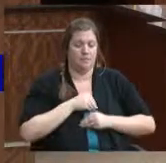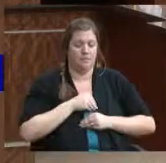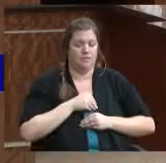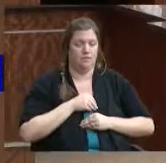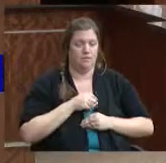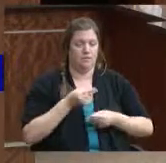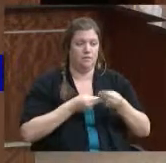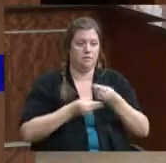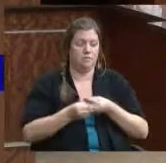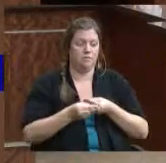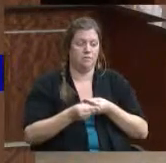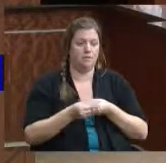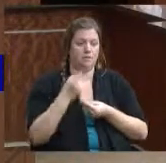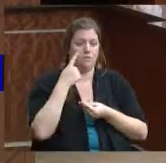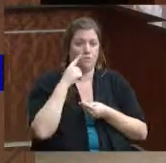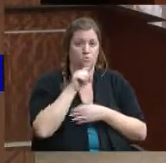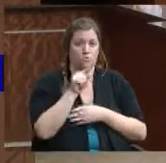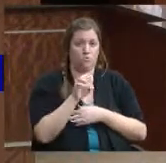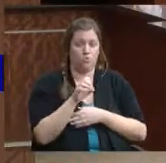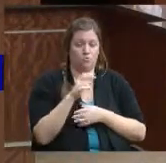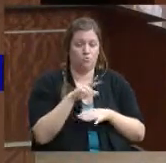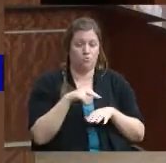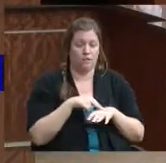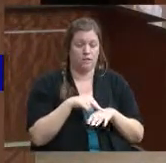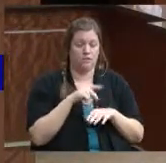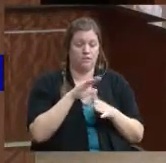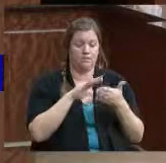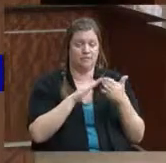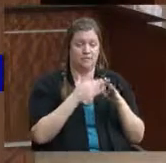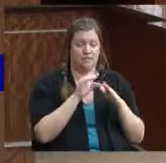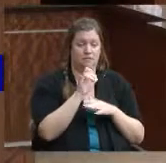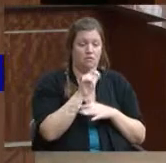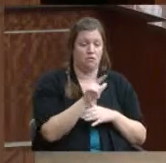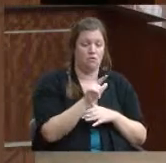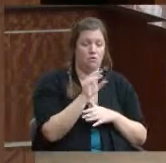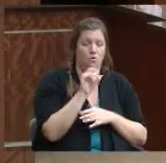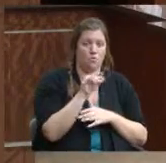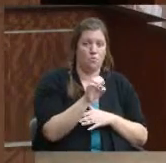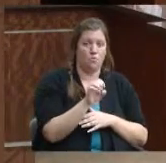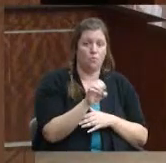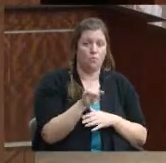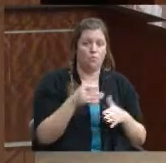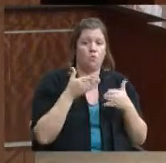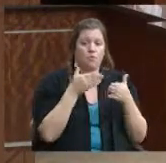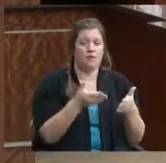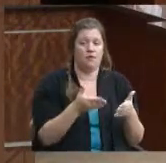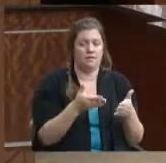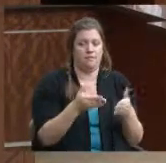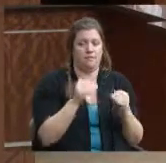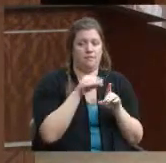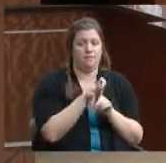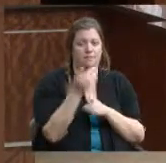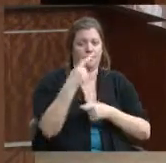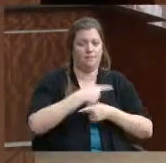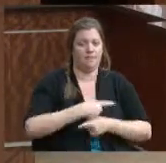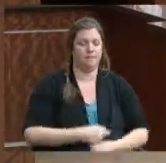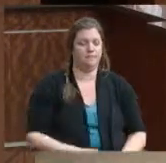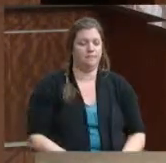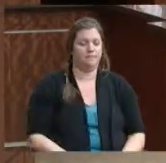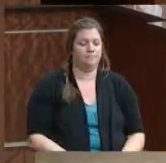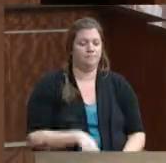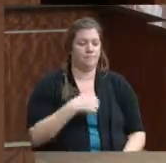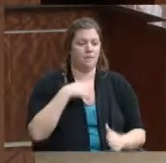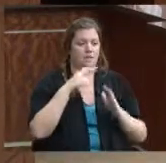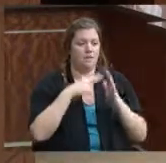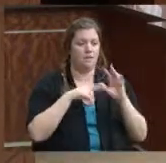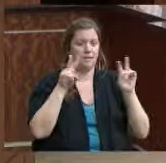and supplements to the zoning regulations of the Laurel City Code, providing an effective date. I read the